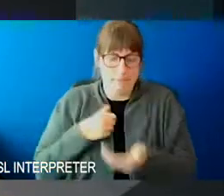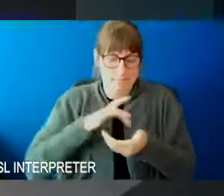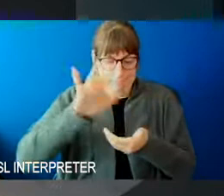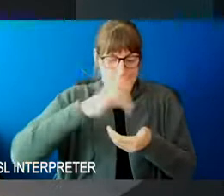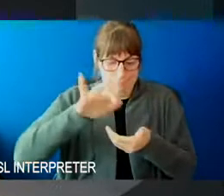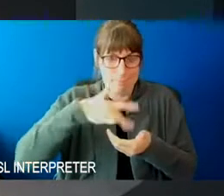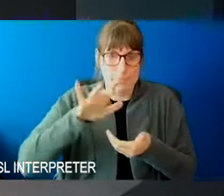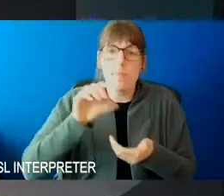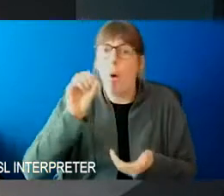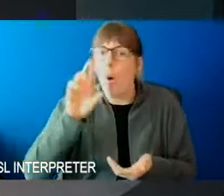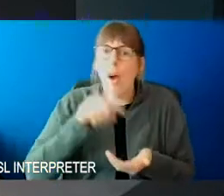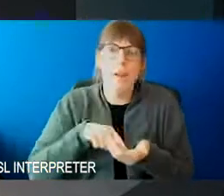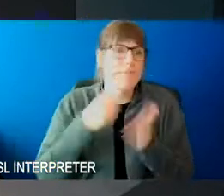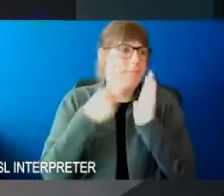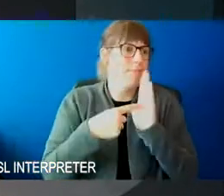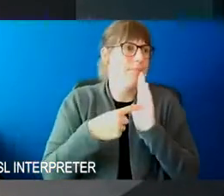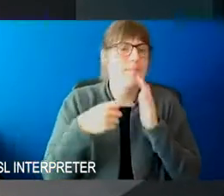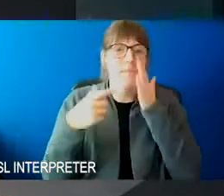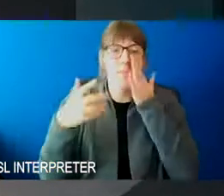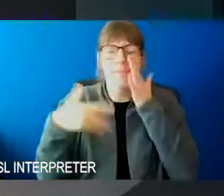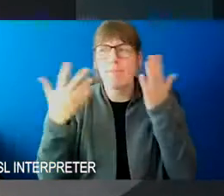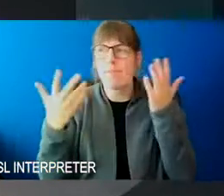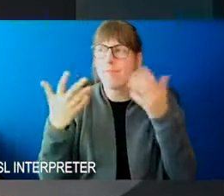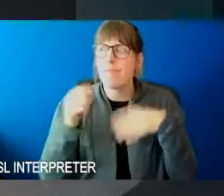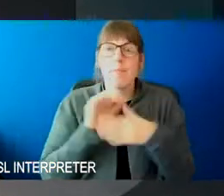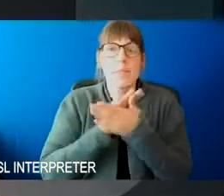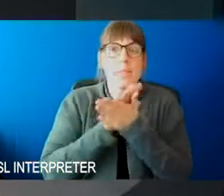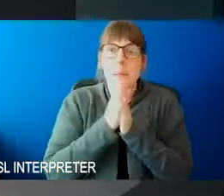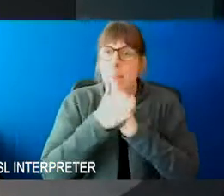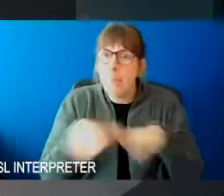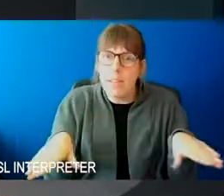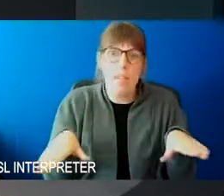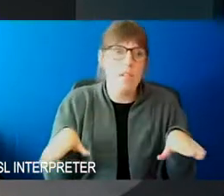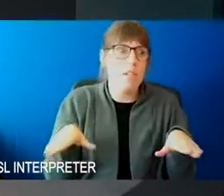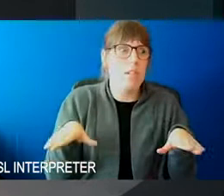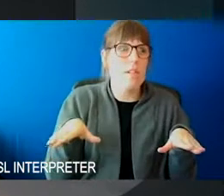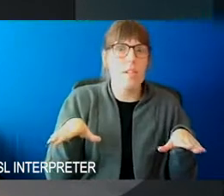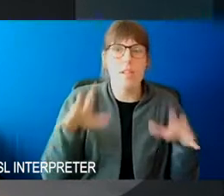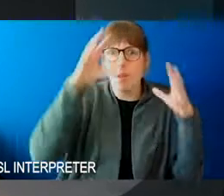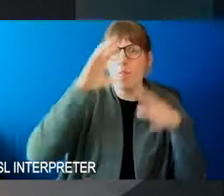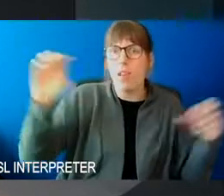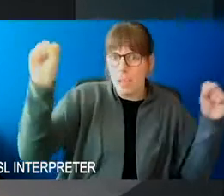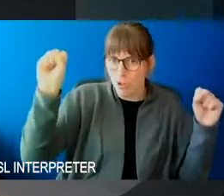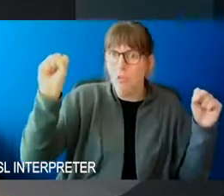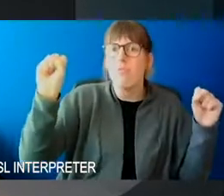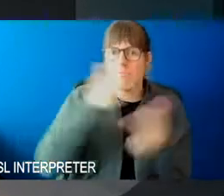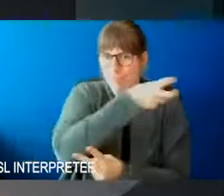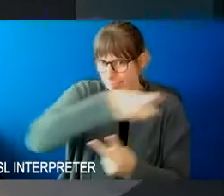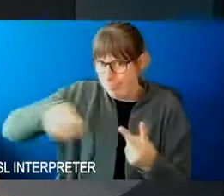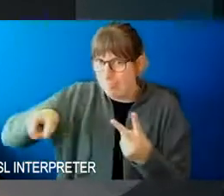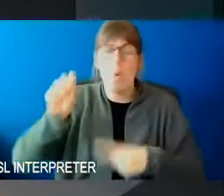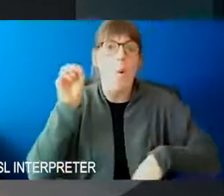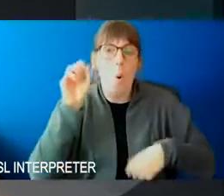you. And it could be, the update on the potential peaceful transfer